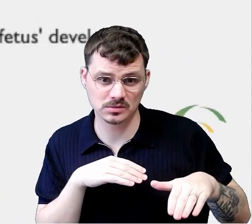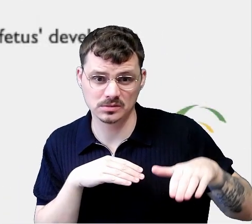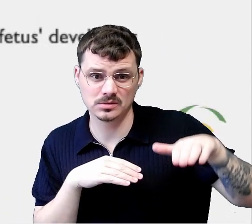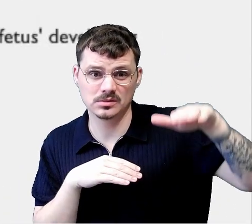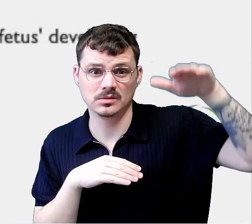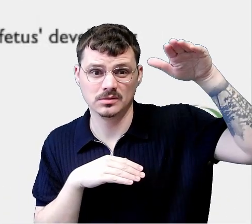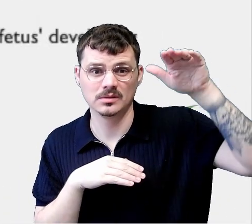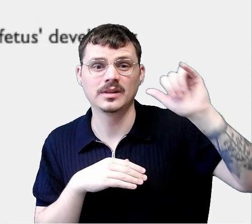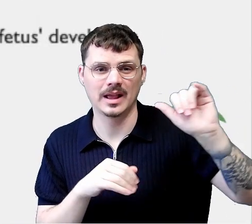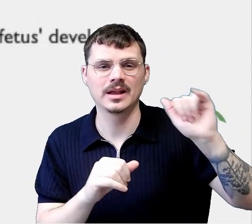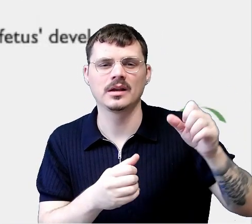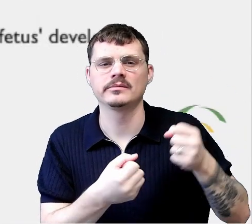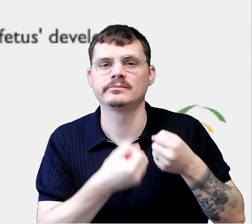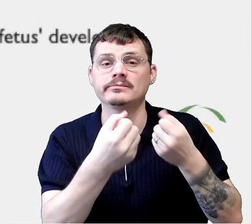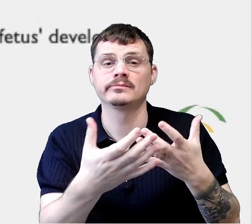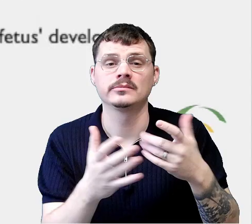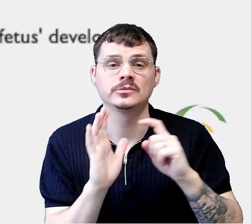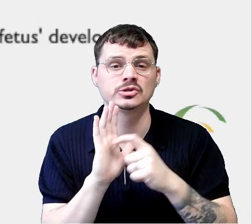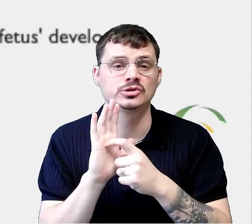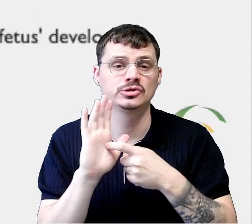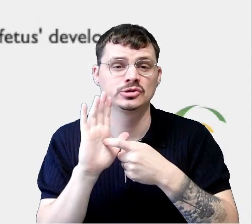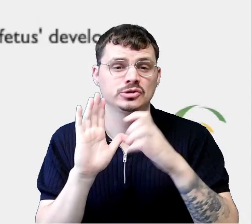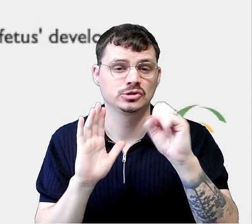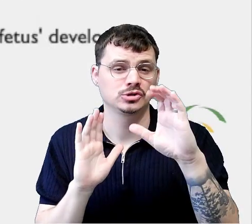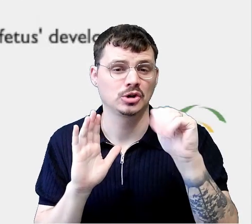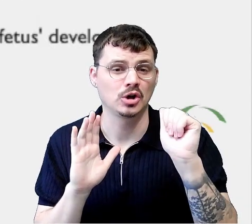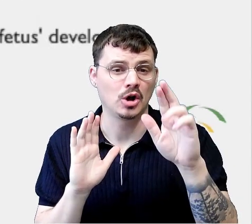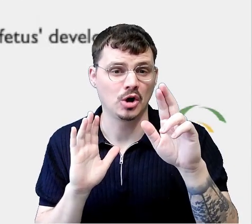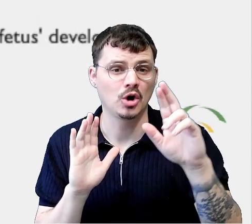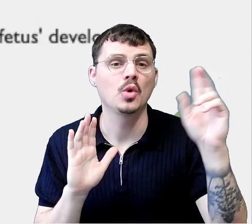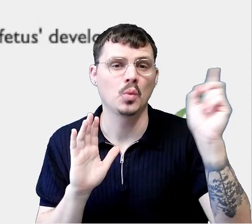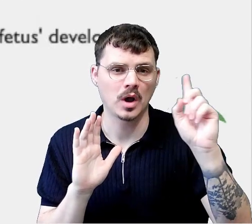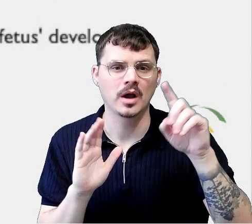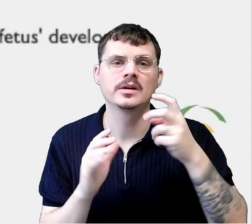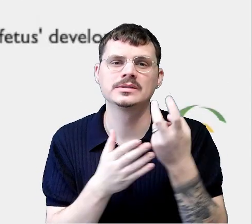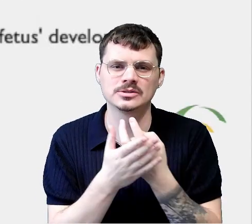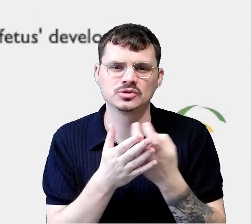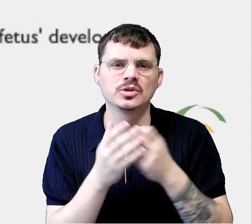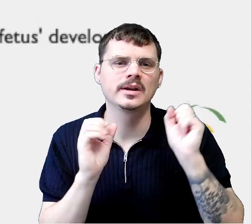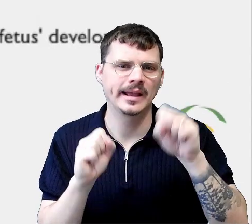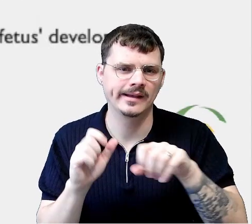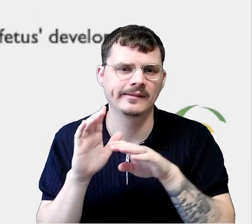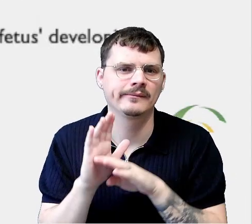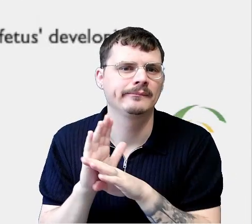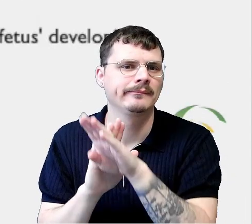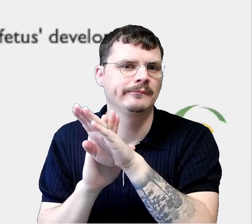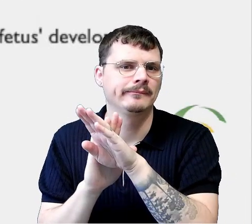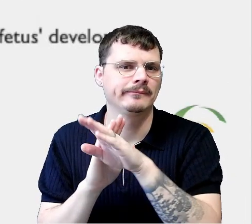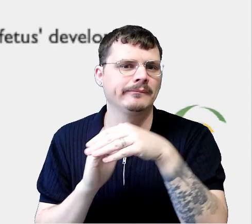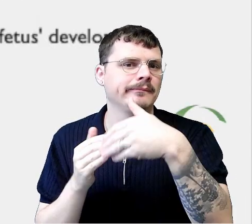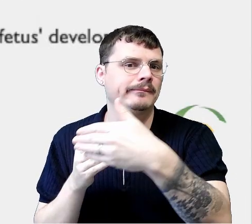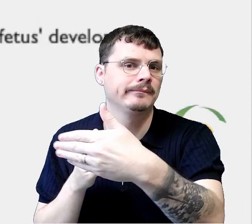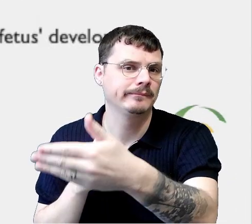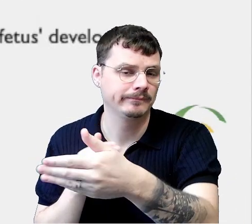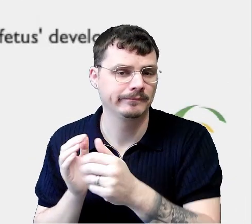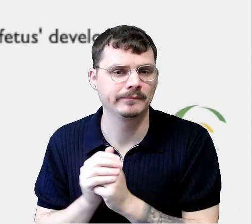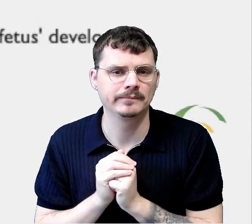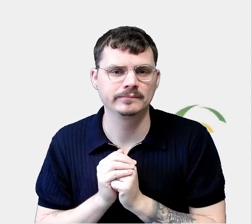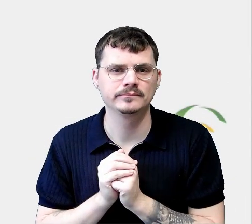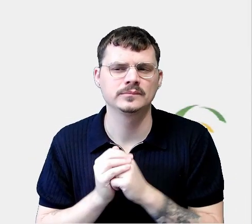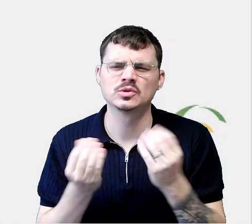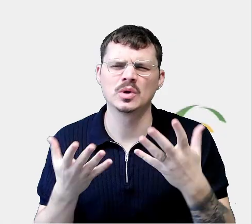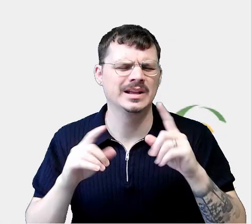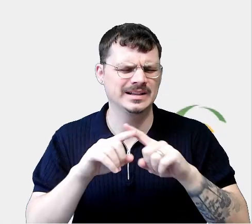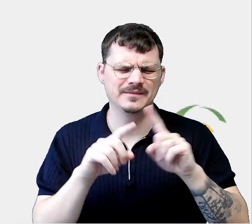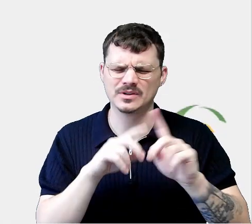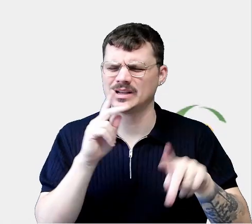can produce a scar that can be a focus where a seizure disorder may develop. So, what